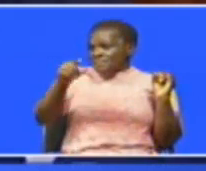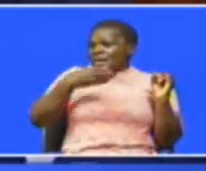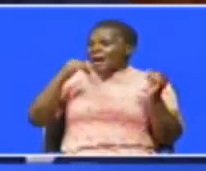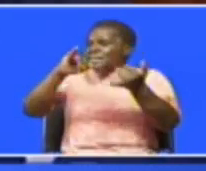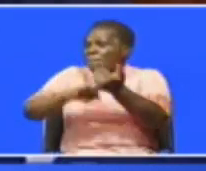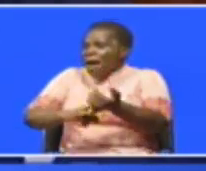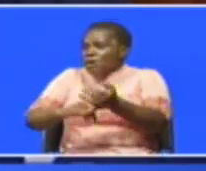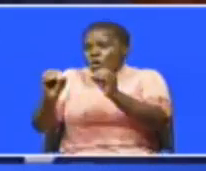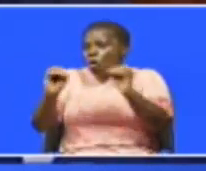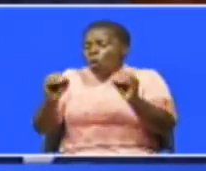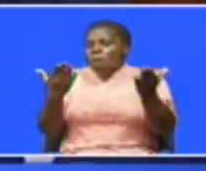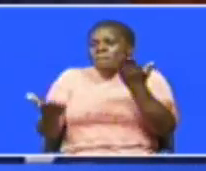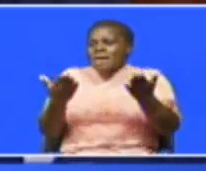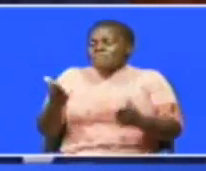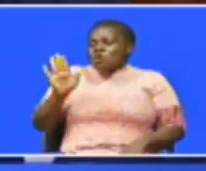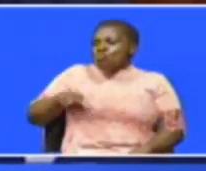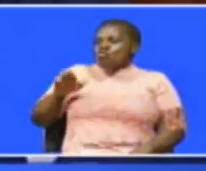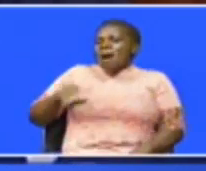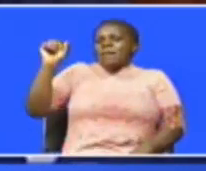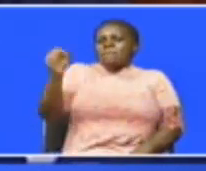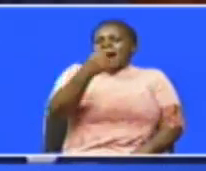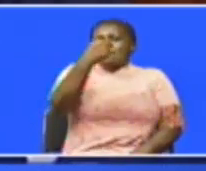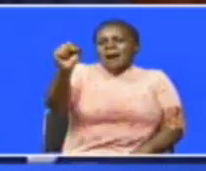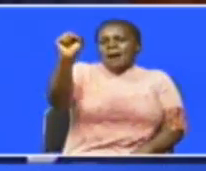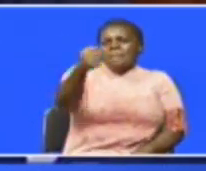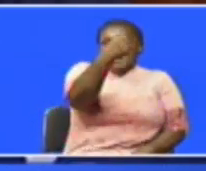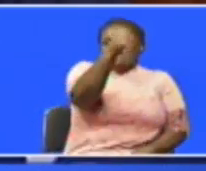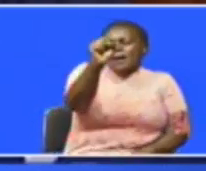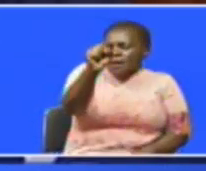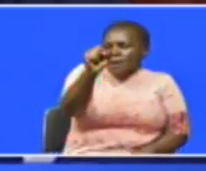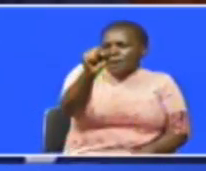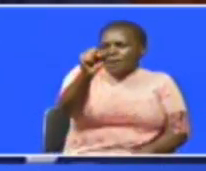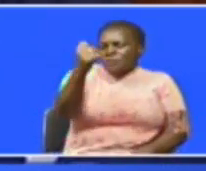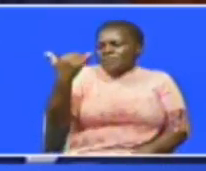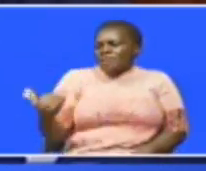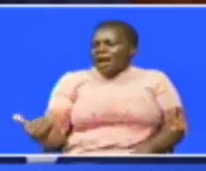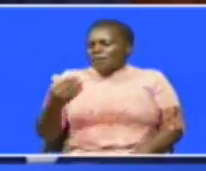the wife who is tanga-tangaing all over the marketplace with young boys.